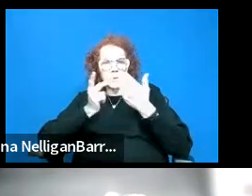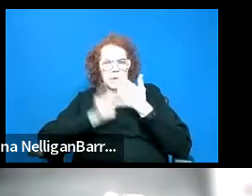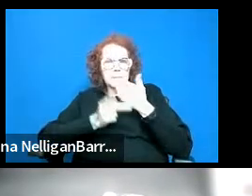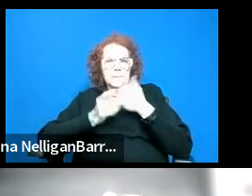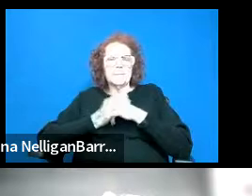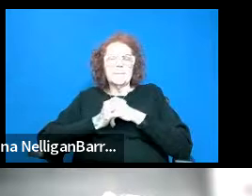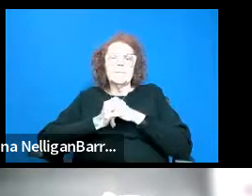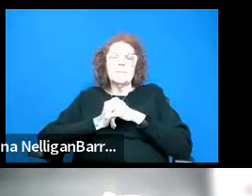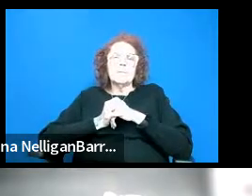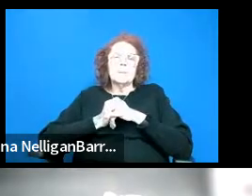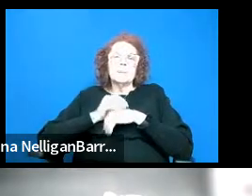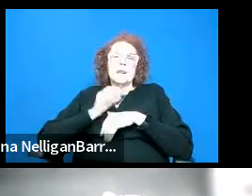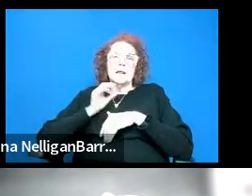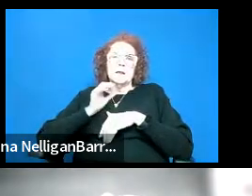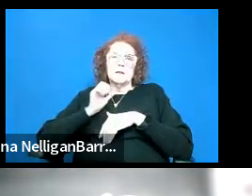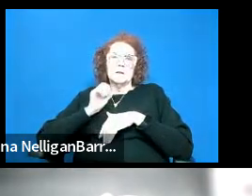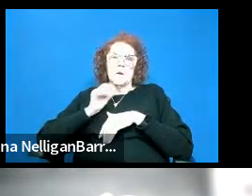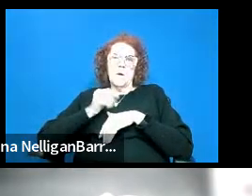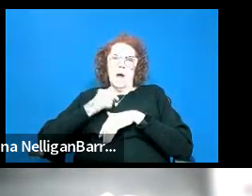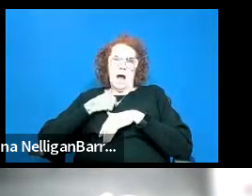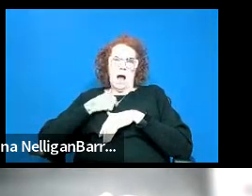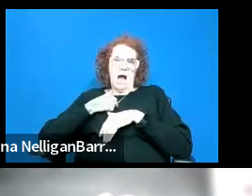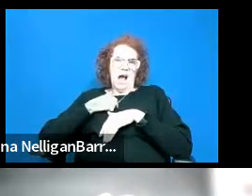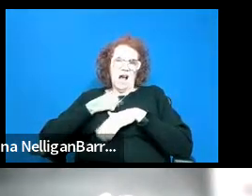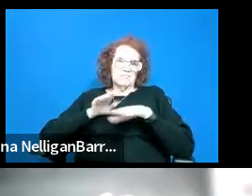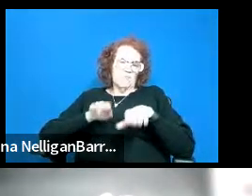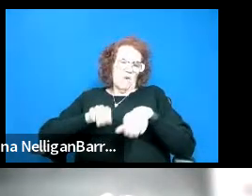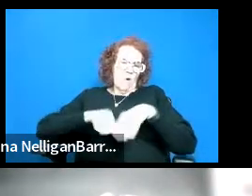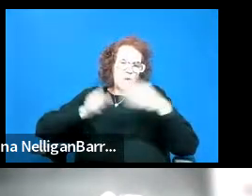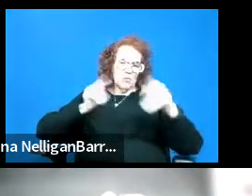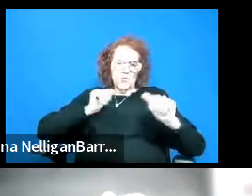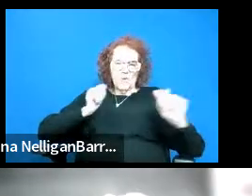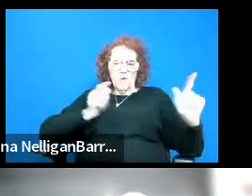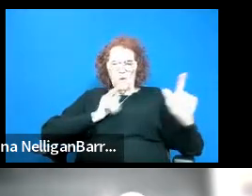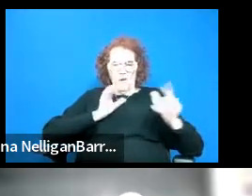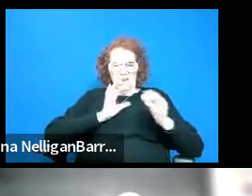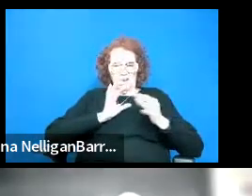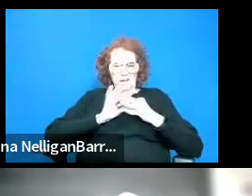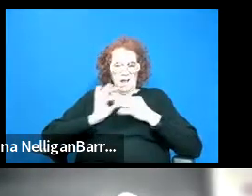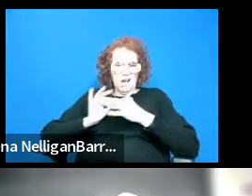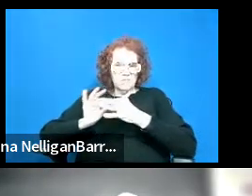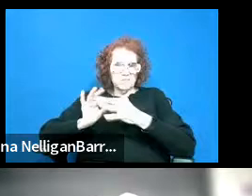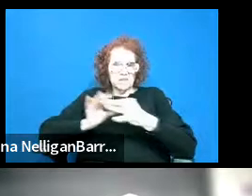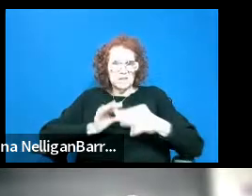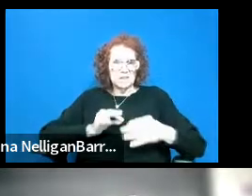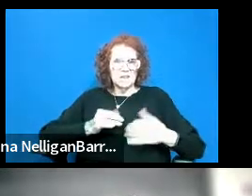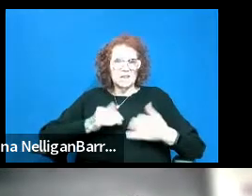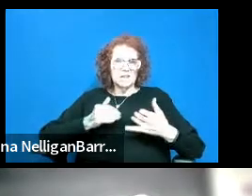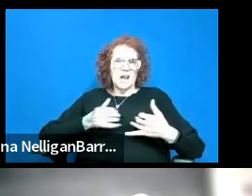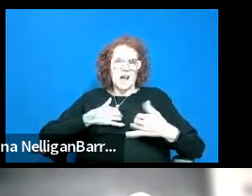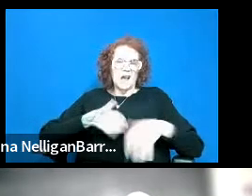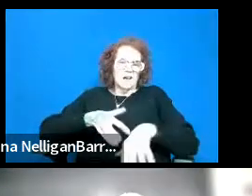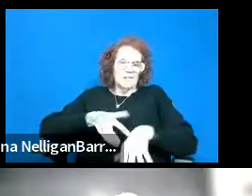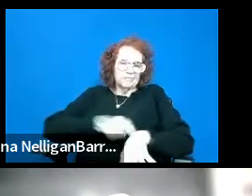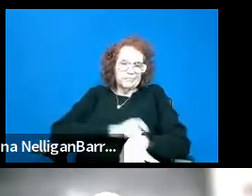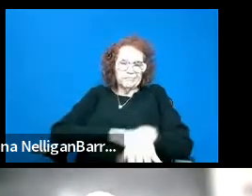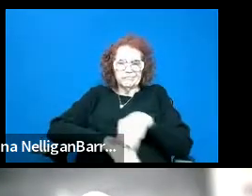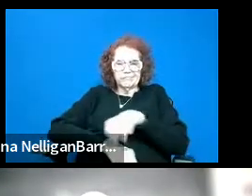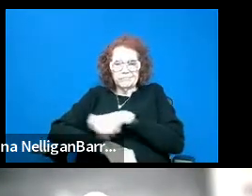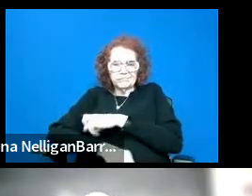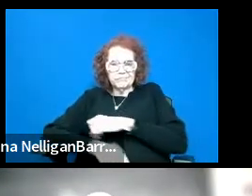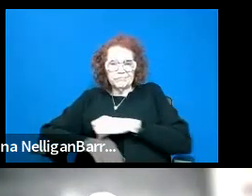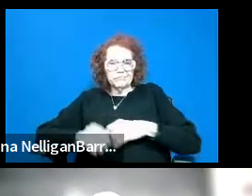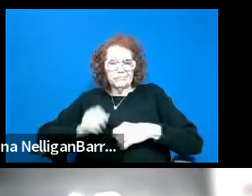to, rolling our sleeves up and thinking about the benefits of changing our C of O program to